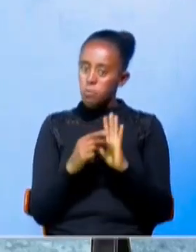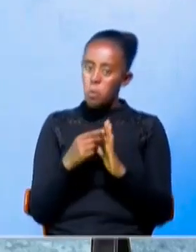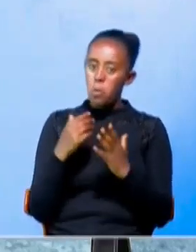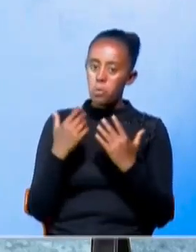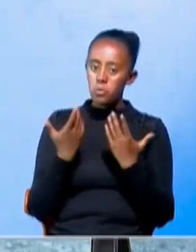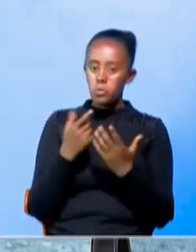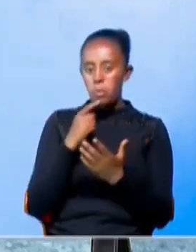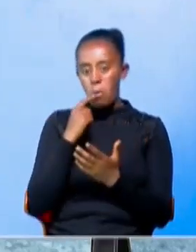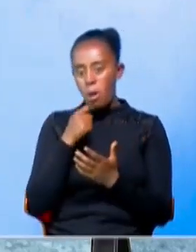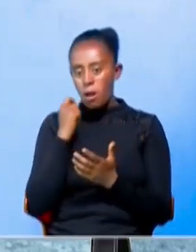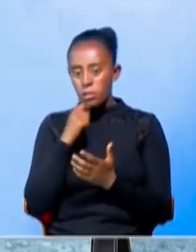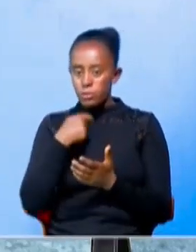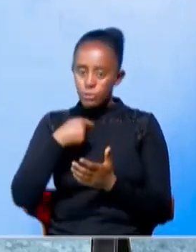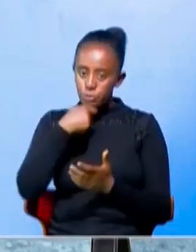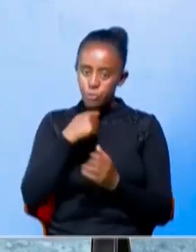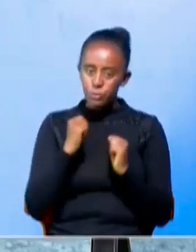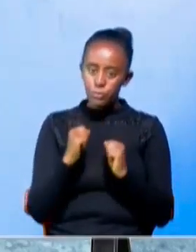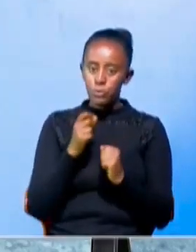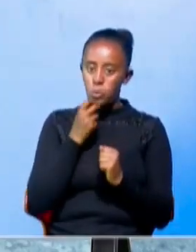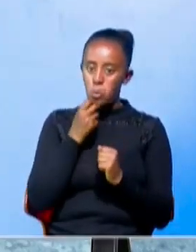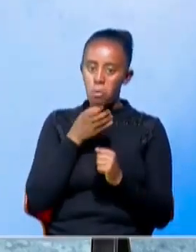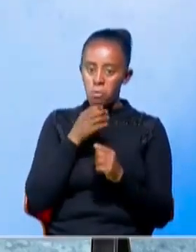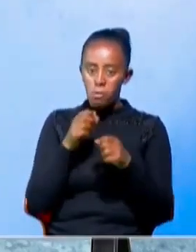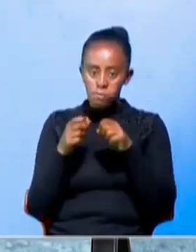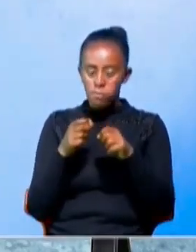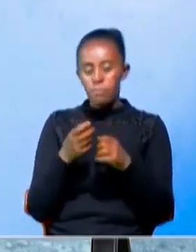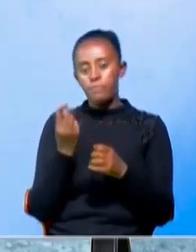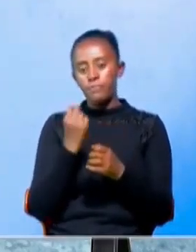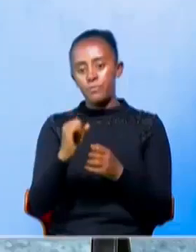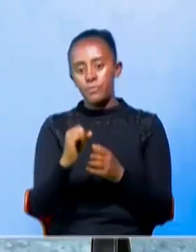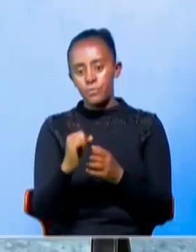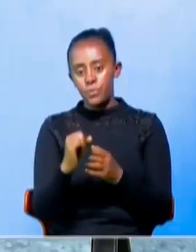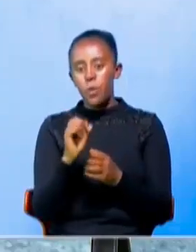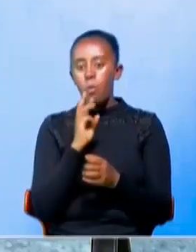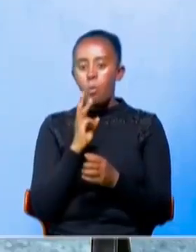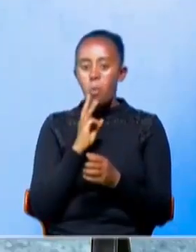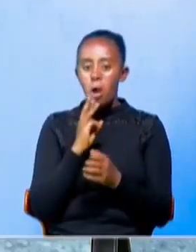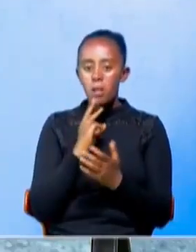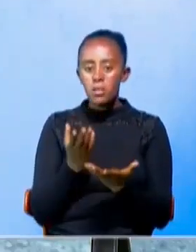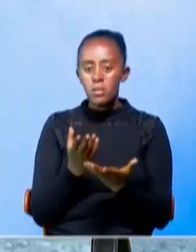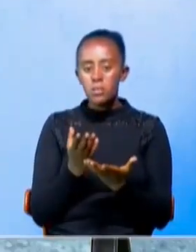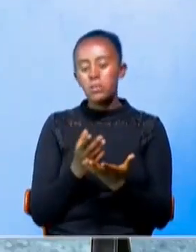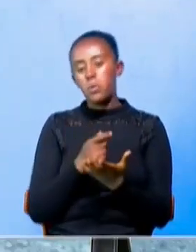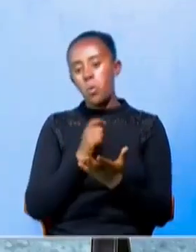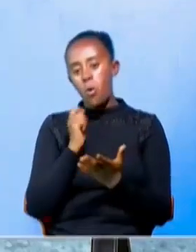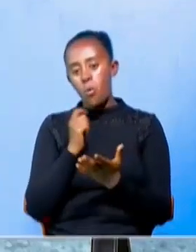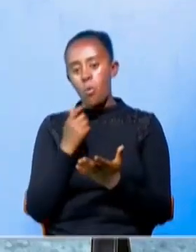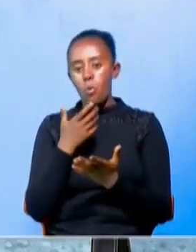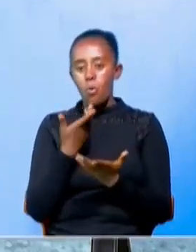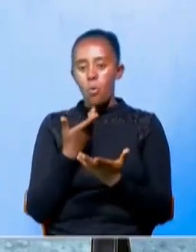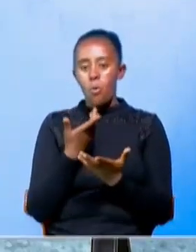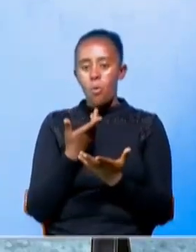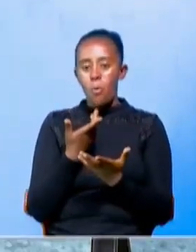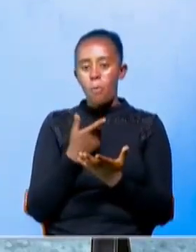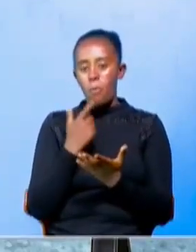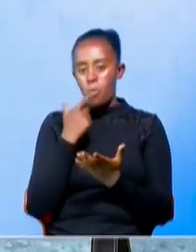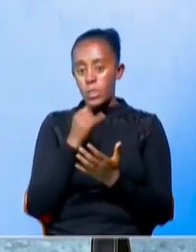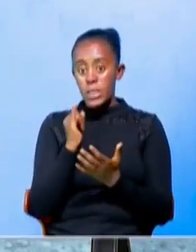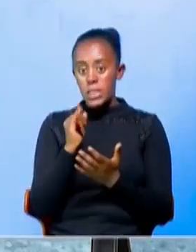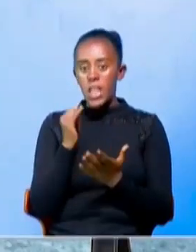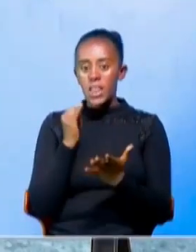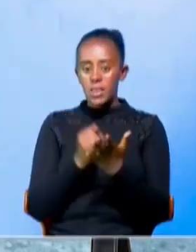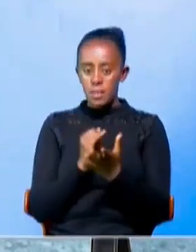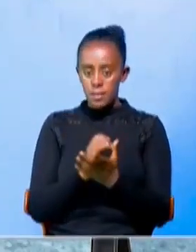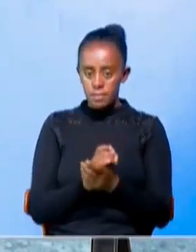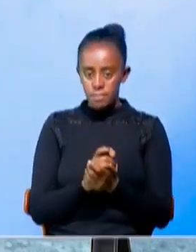your mouth with it. The water is mild, you can wash your mouth with it.